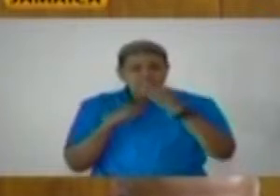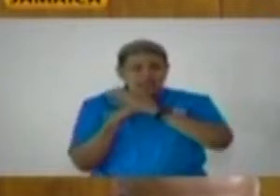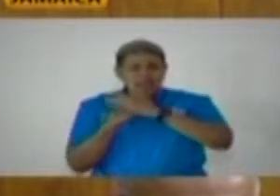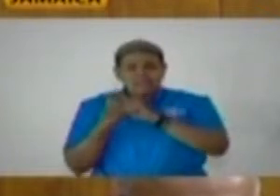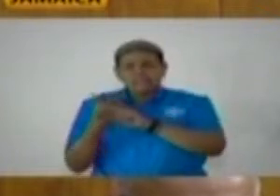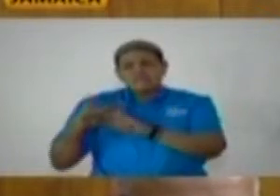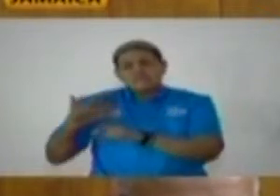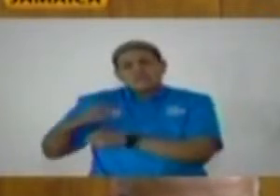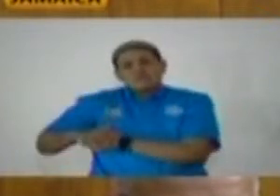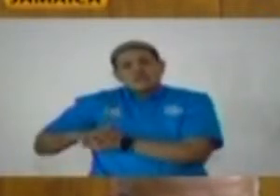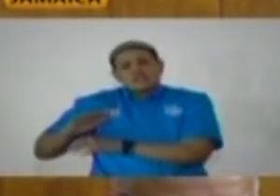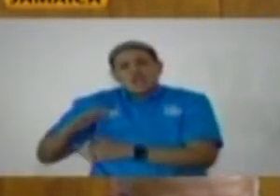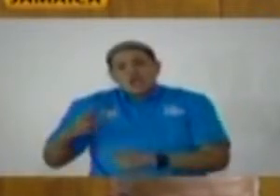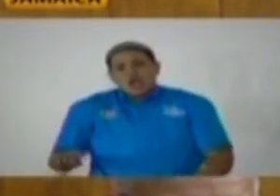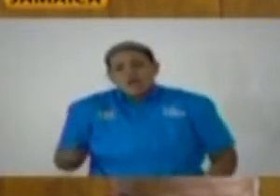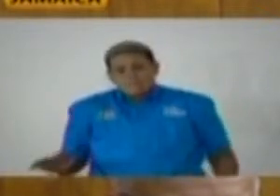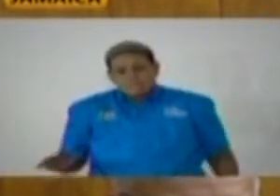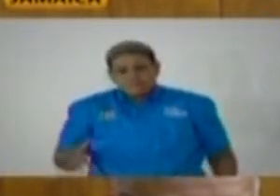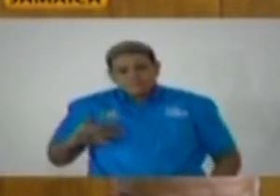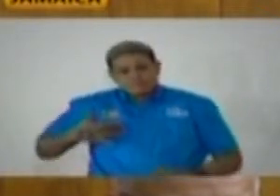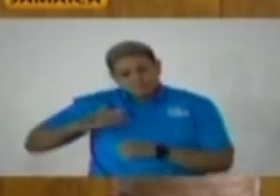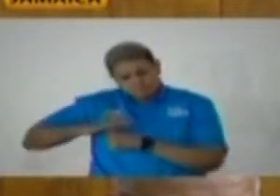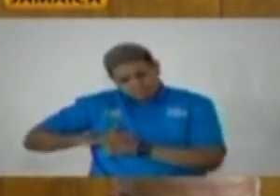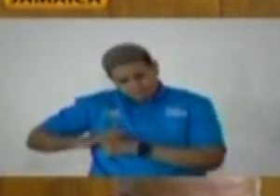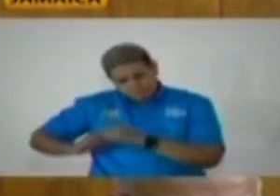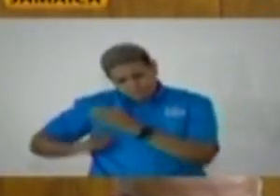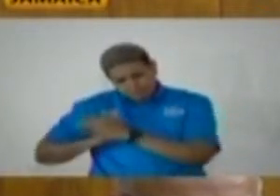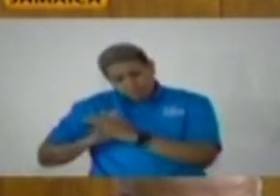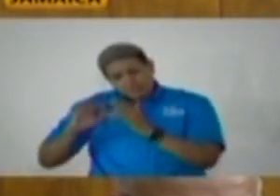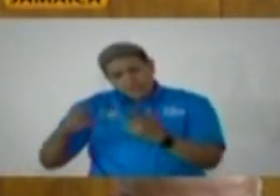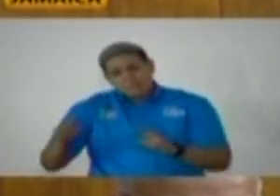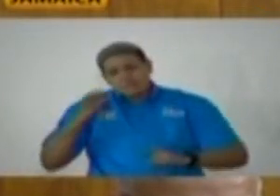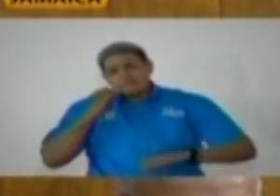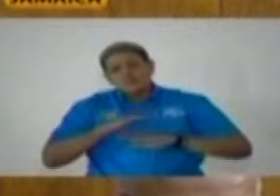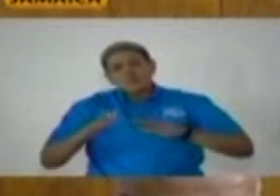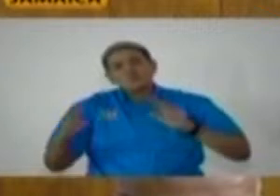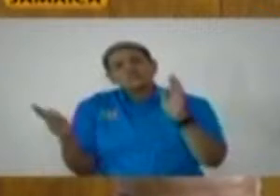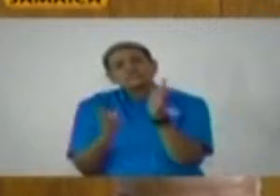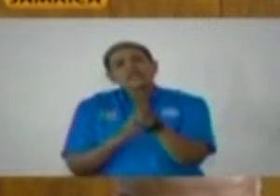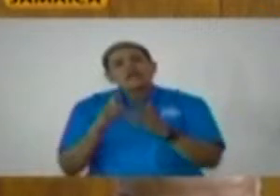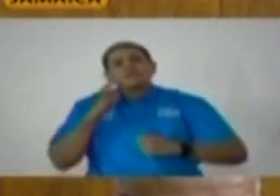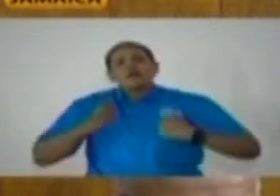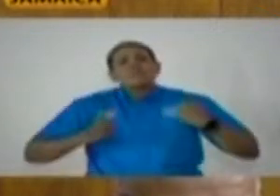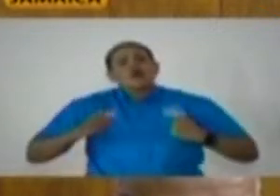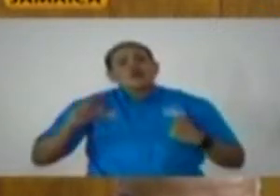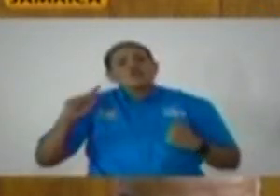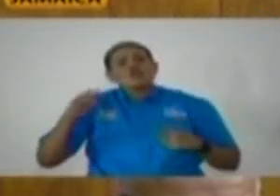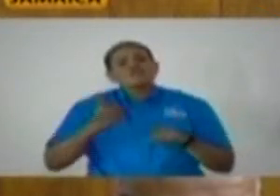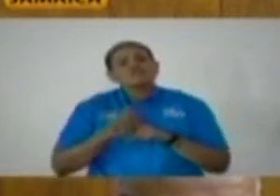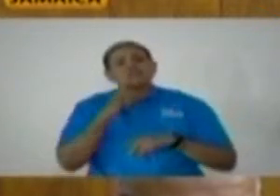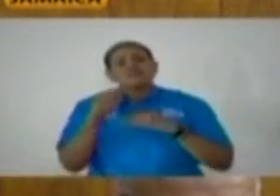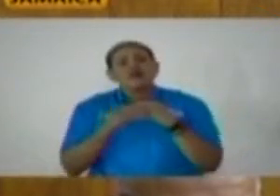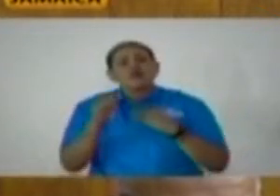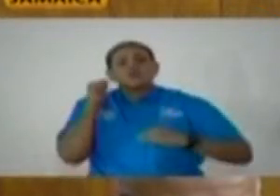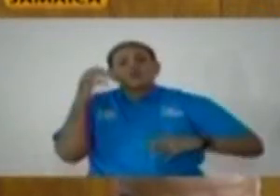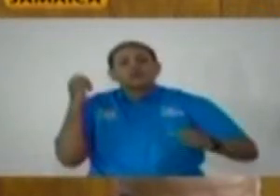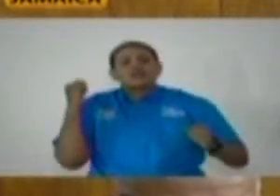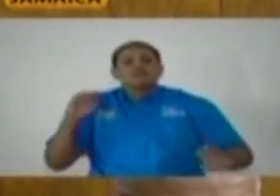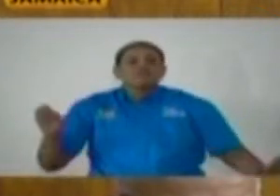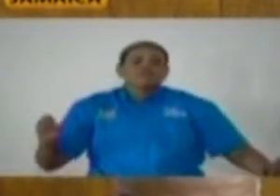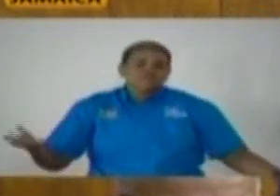feel pressure. Yes. They feel pressure that if they don't sign by March 31st, then they won't get their